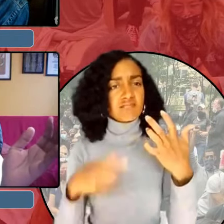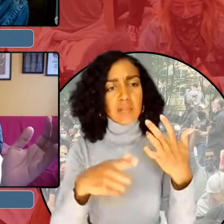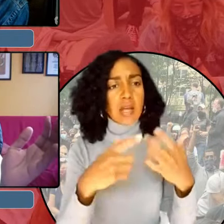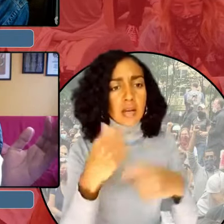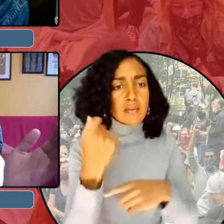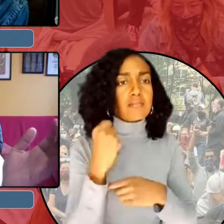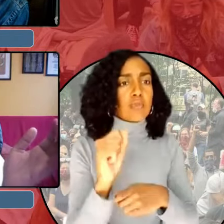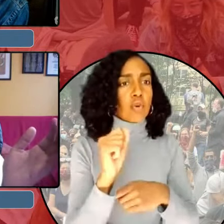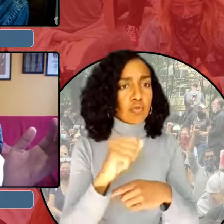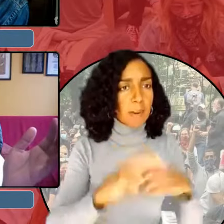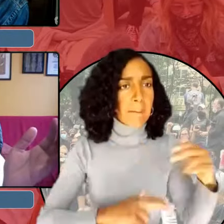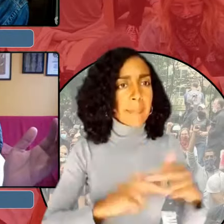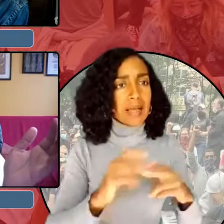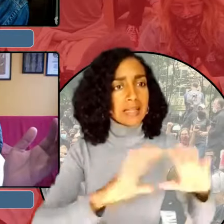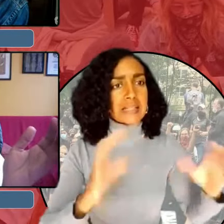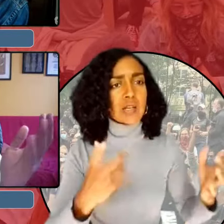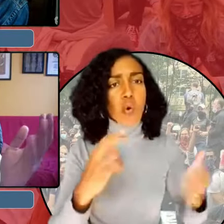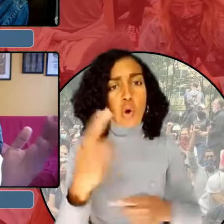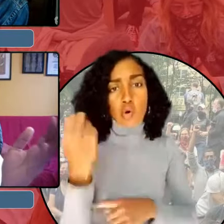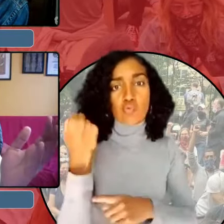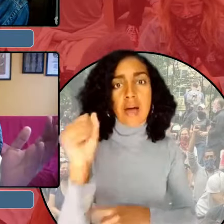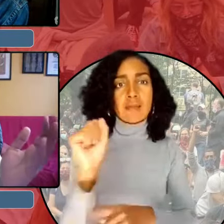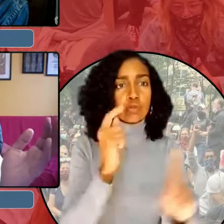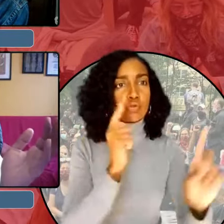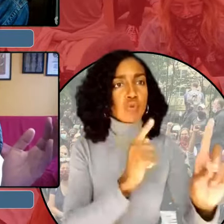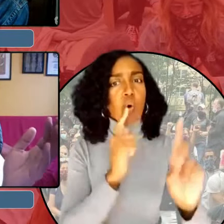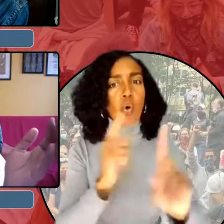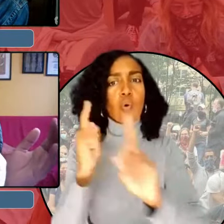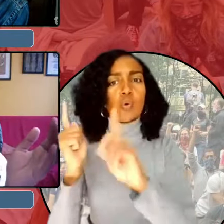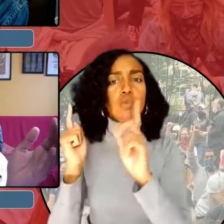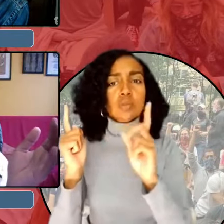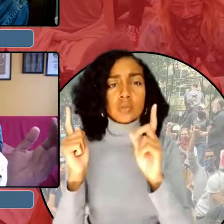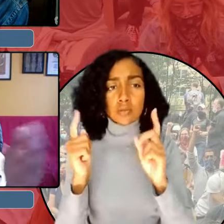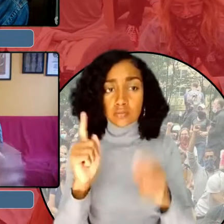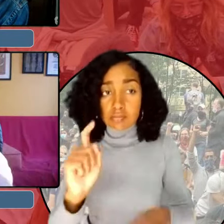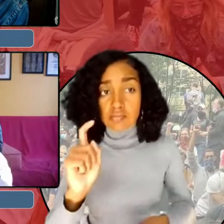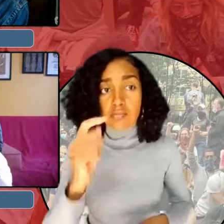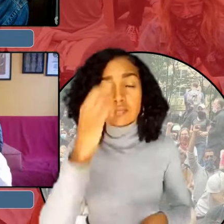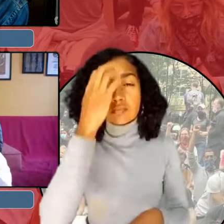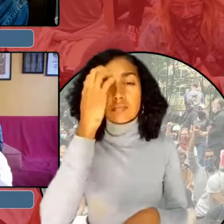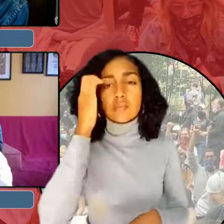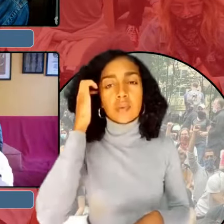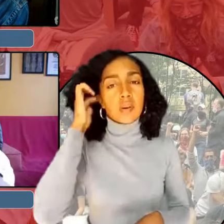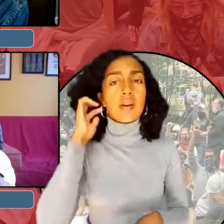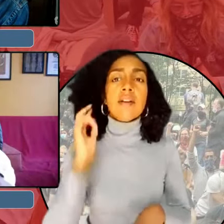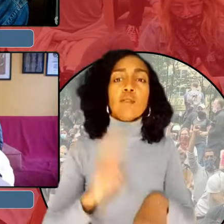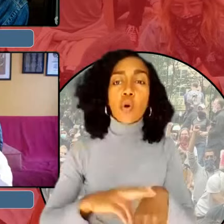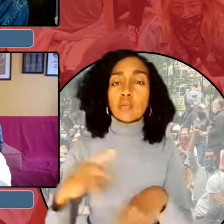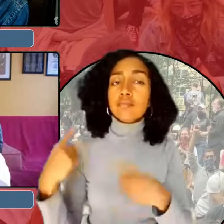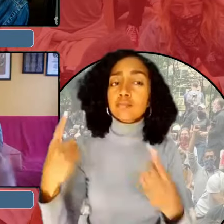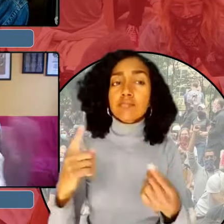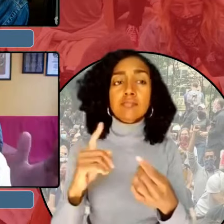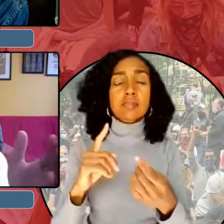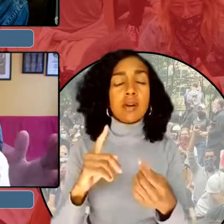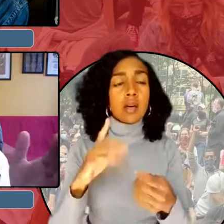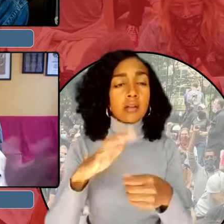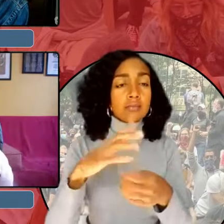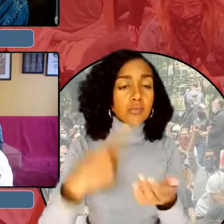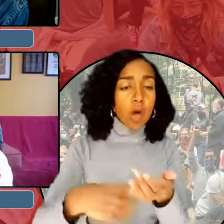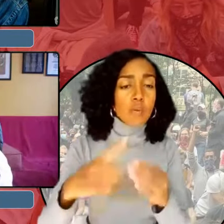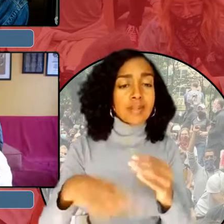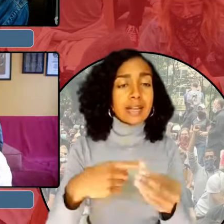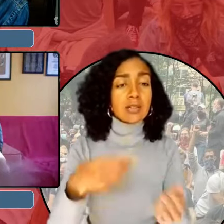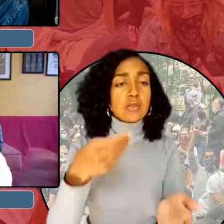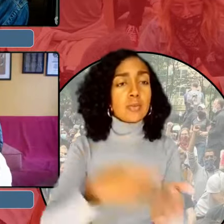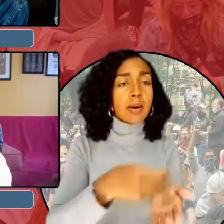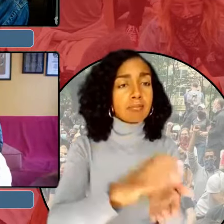in revolutionary aims. There's been a lot, particularly in the land around defund and abolition and all of these pieces,